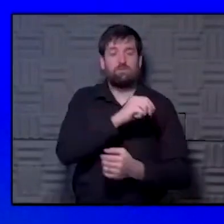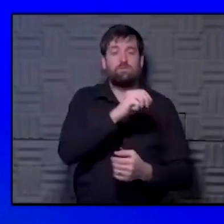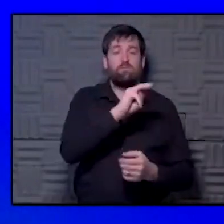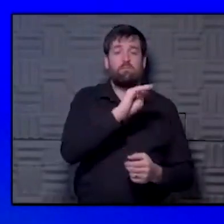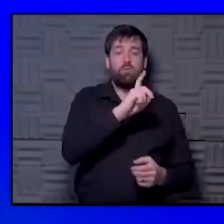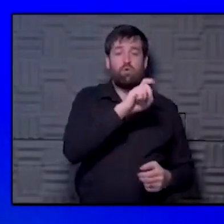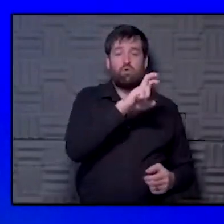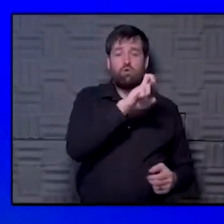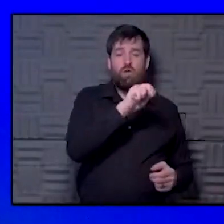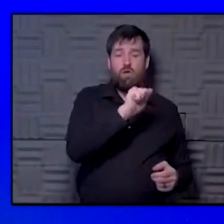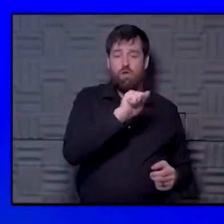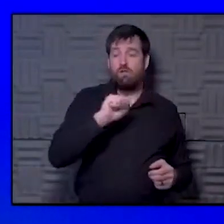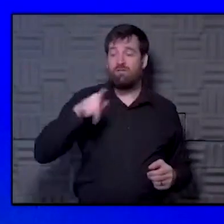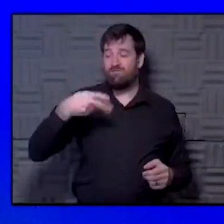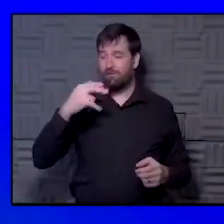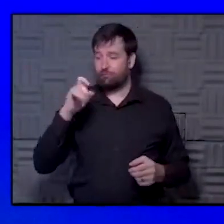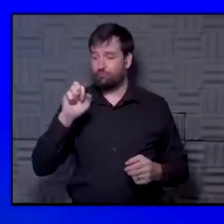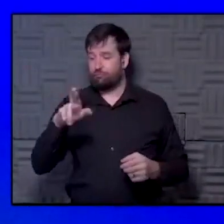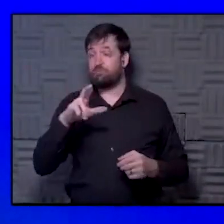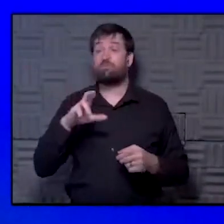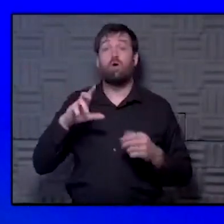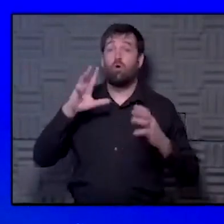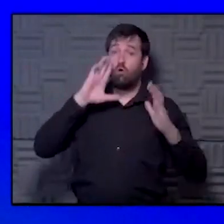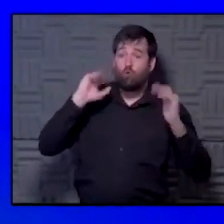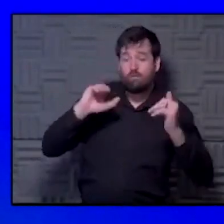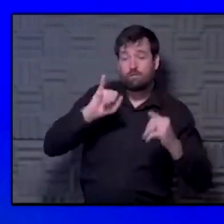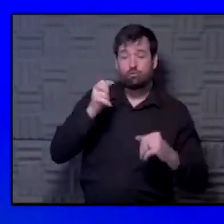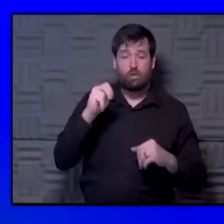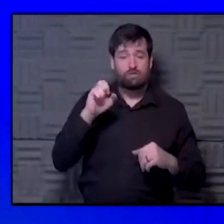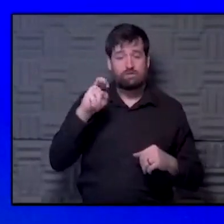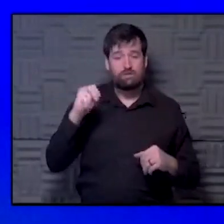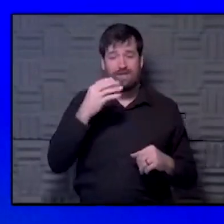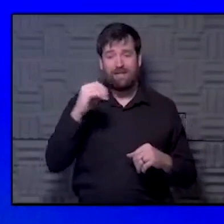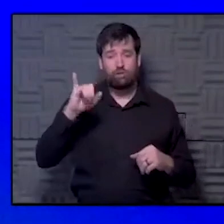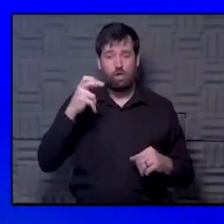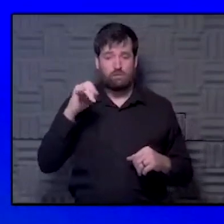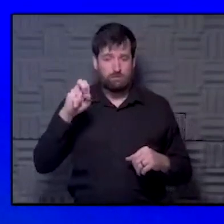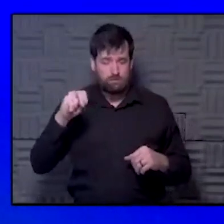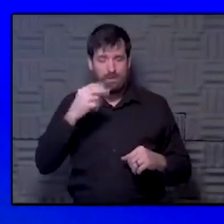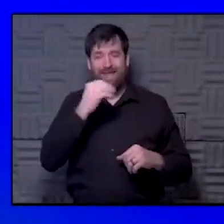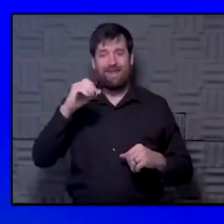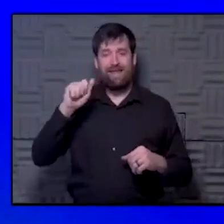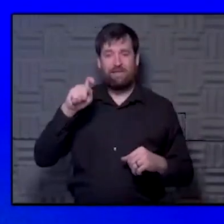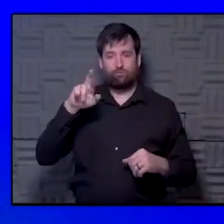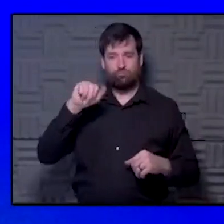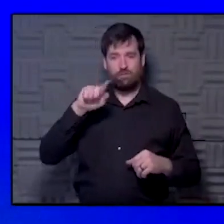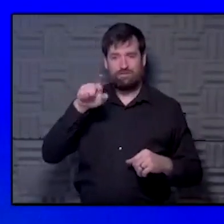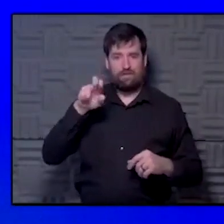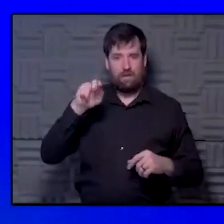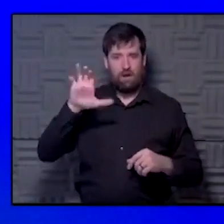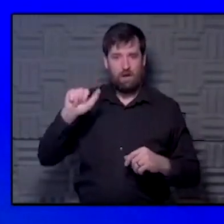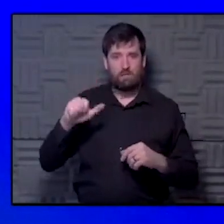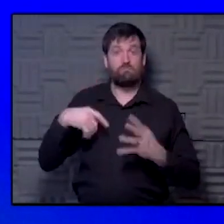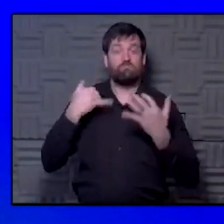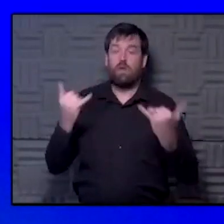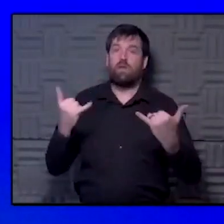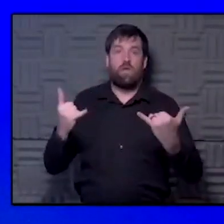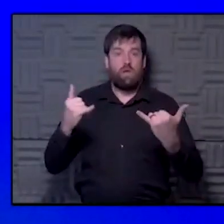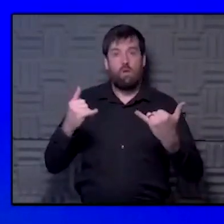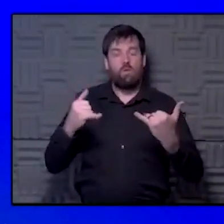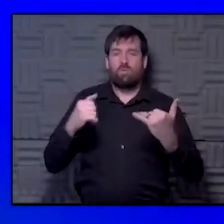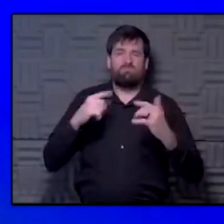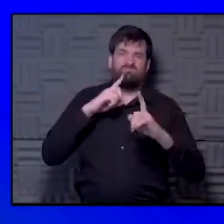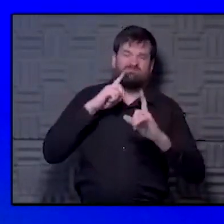but hopefully Johnson & Johnson and AstraZeneca, that will all help, because I think the major drawback right now is the supply of